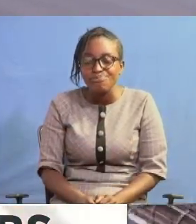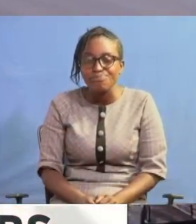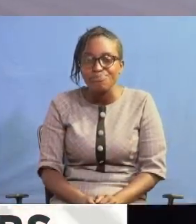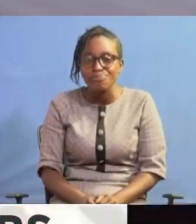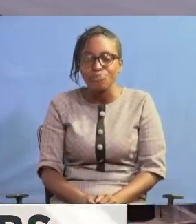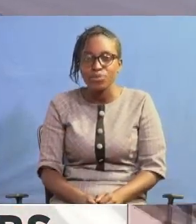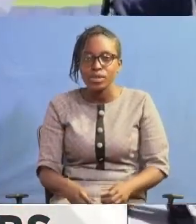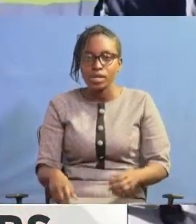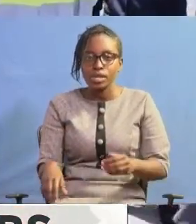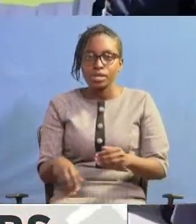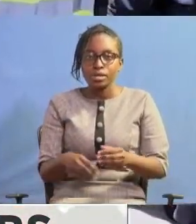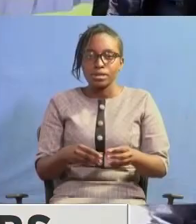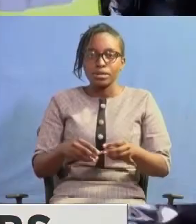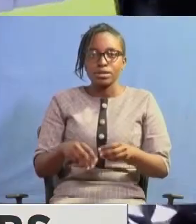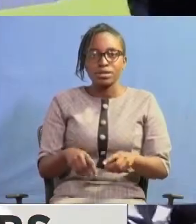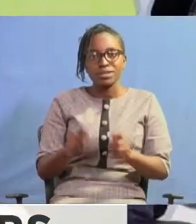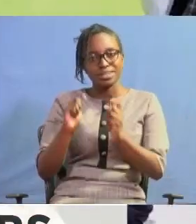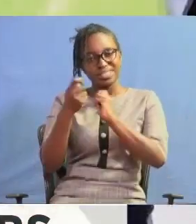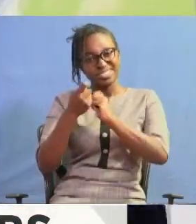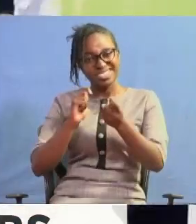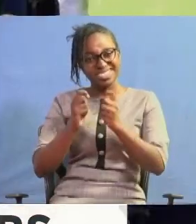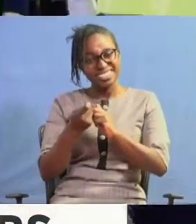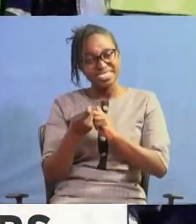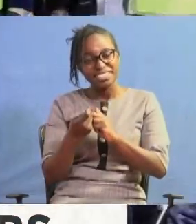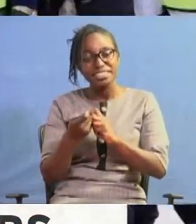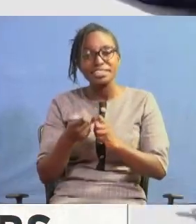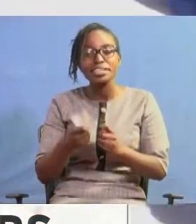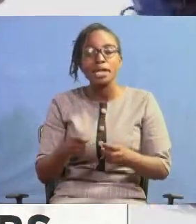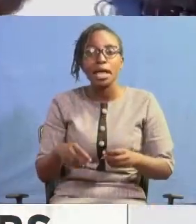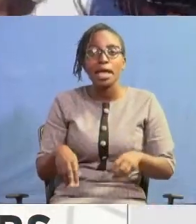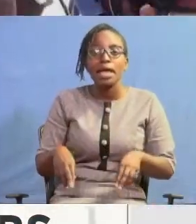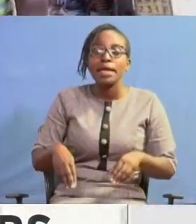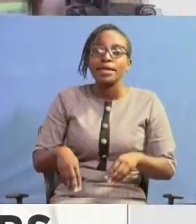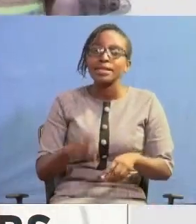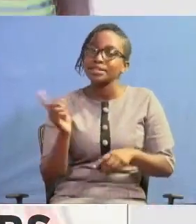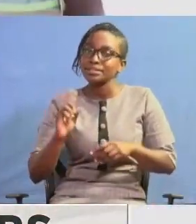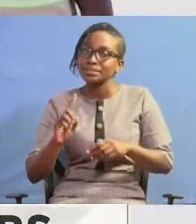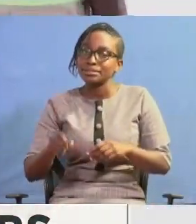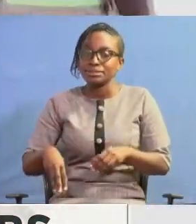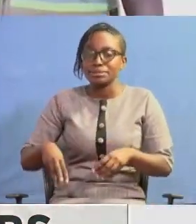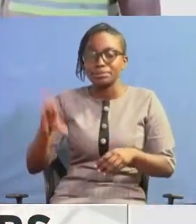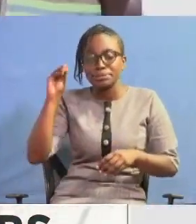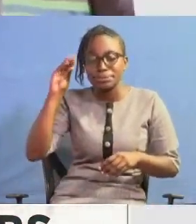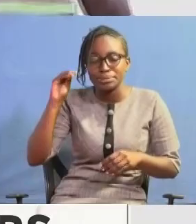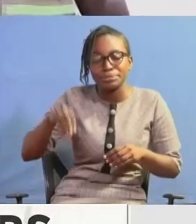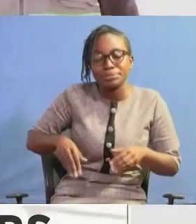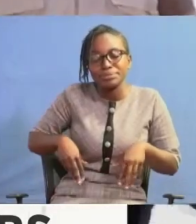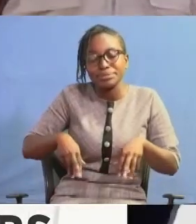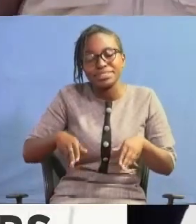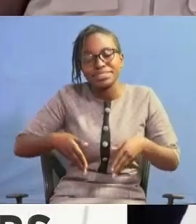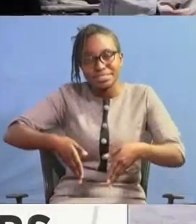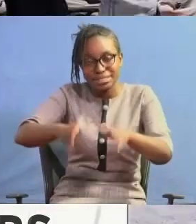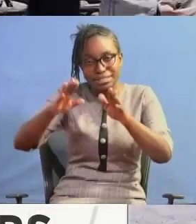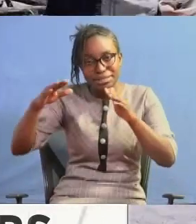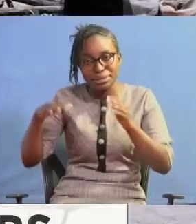Traders who built gravel kiosk along Nairobi Mombasa Highway will be evacuated in the next 7 days, according to an eviction notice from